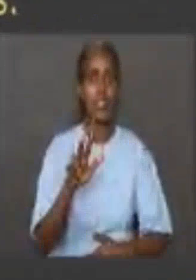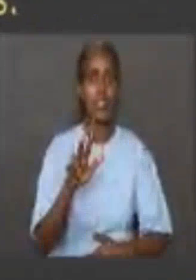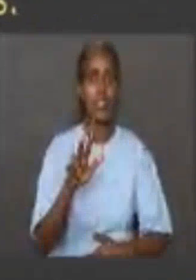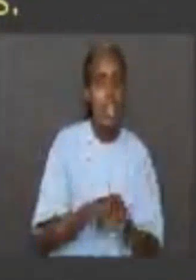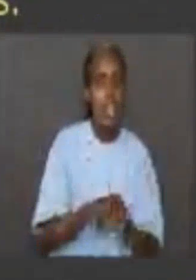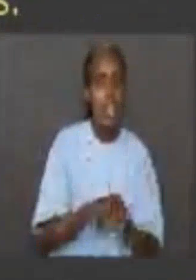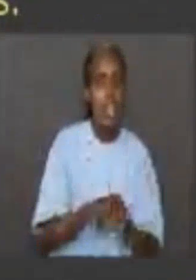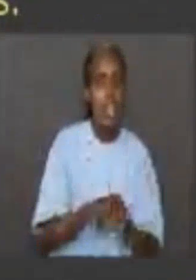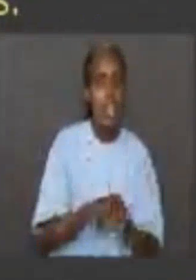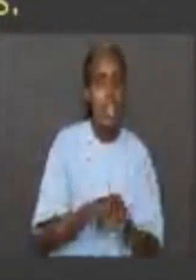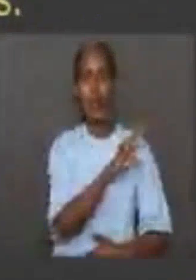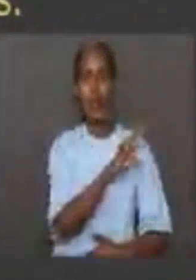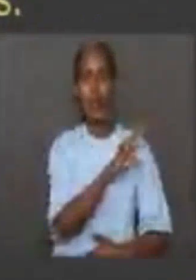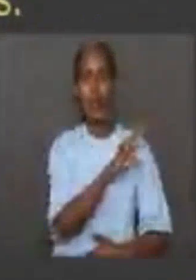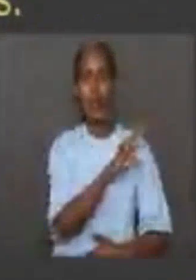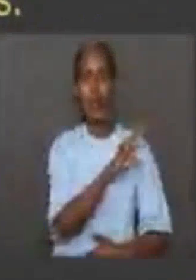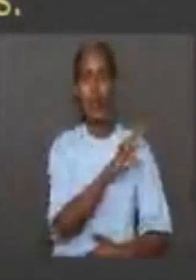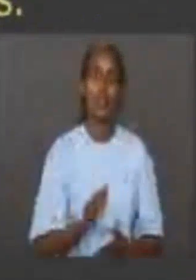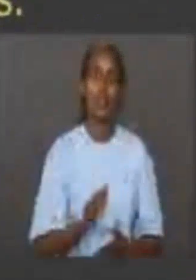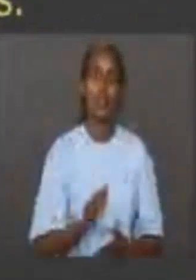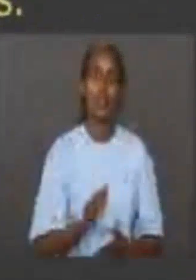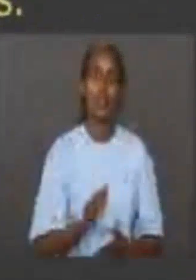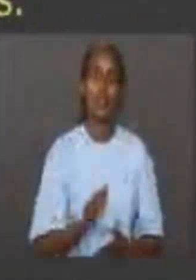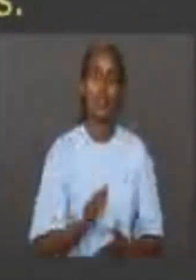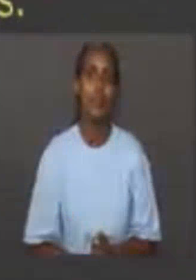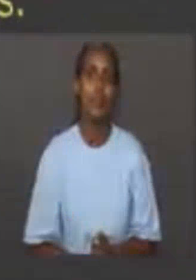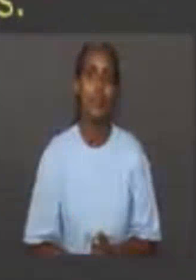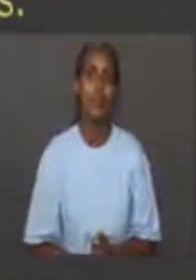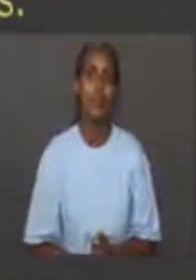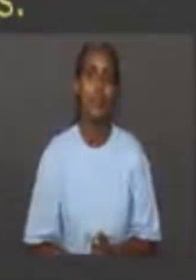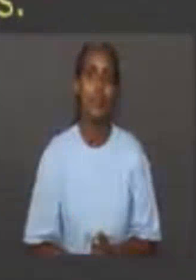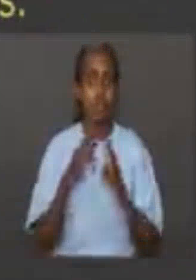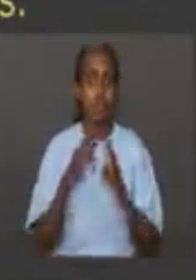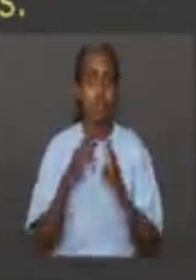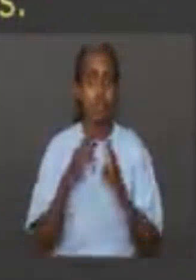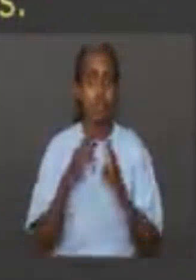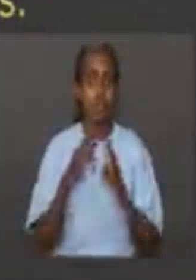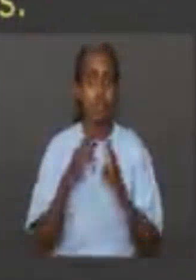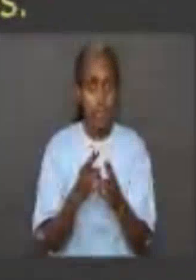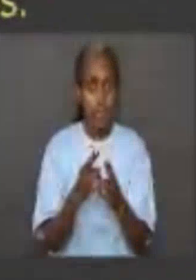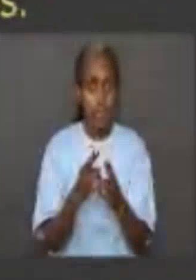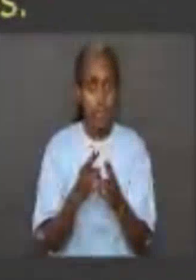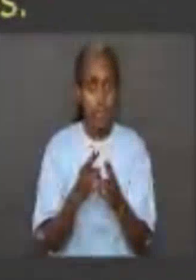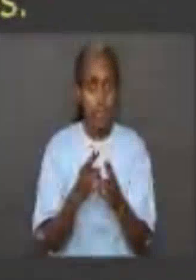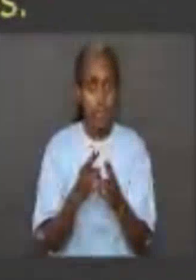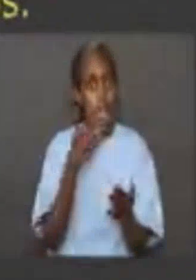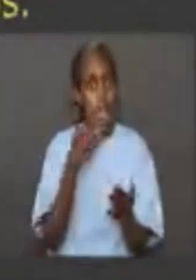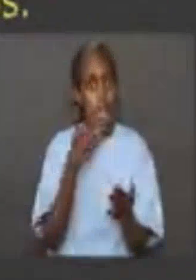-2, and 1. Were those your answers? Good job.